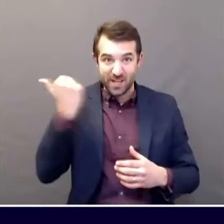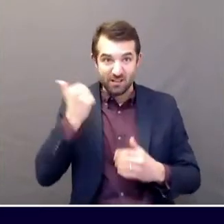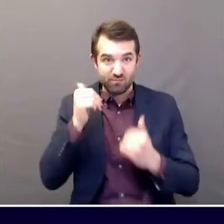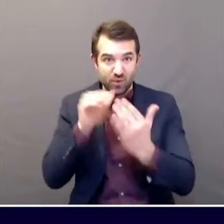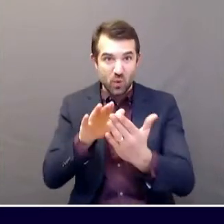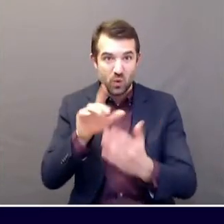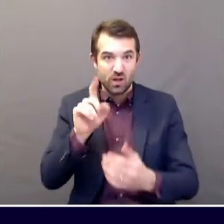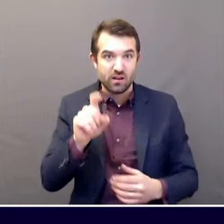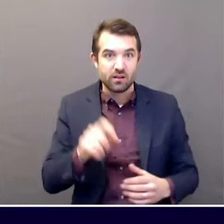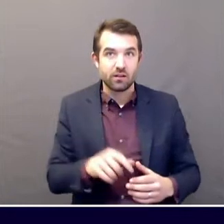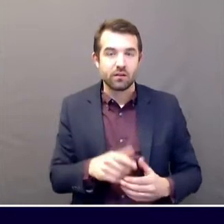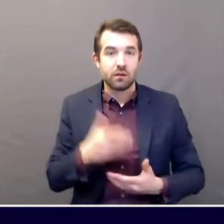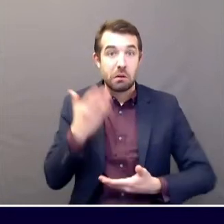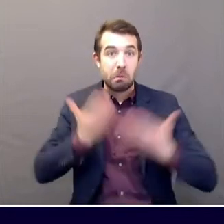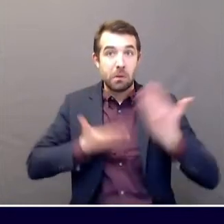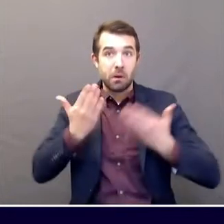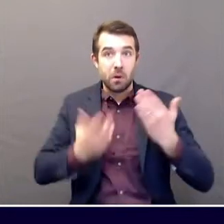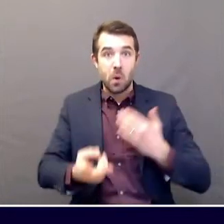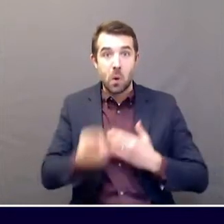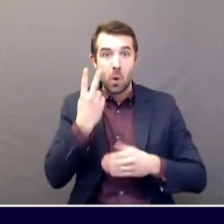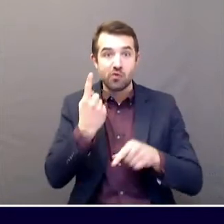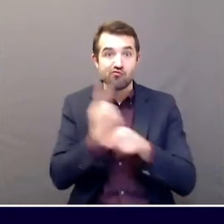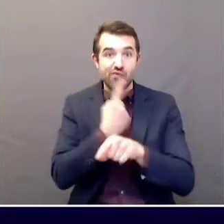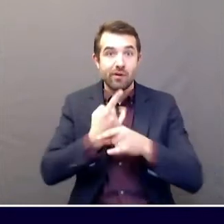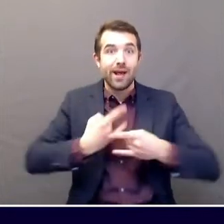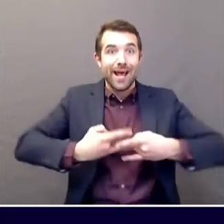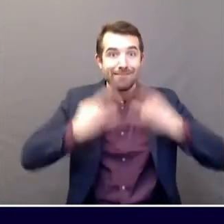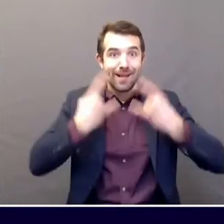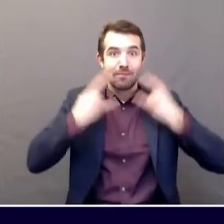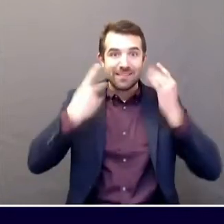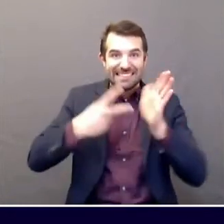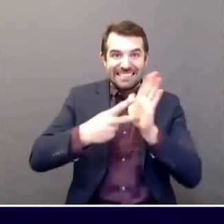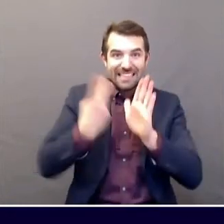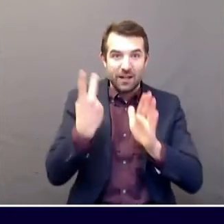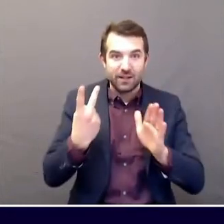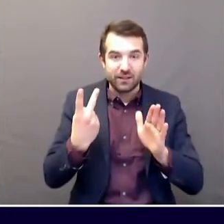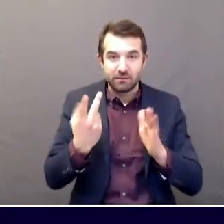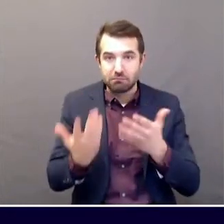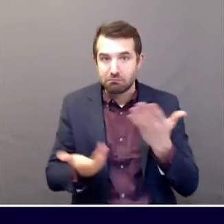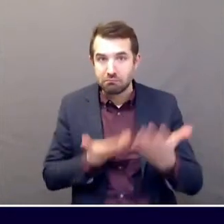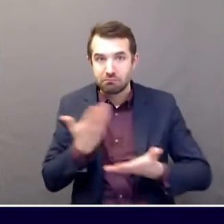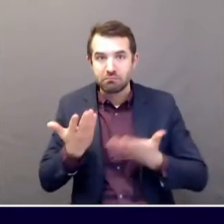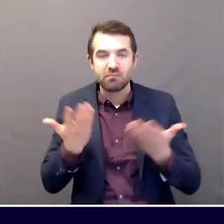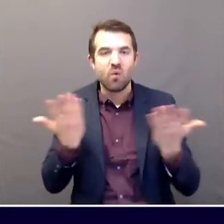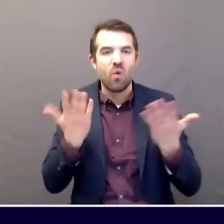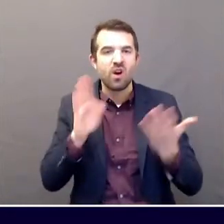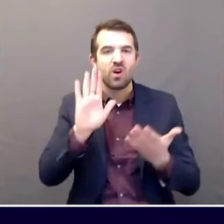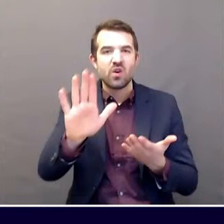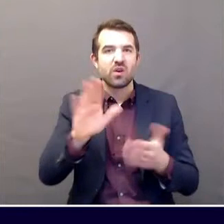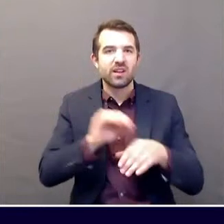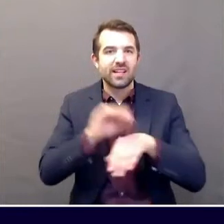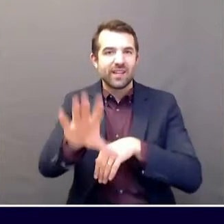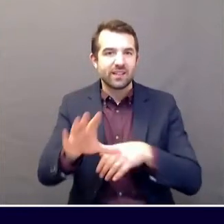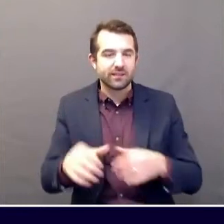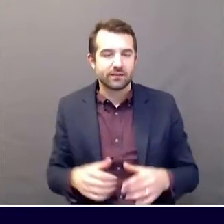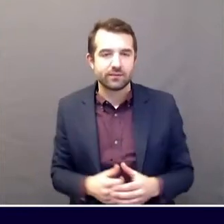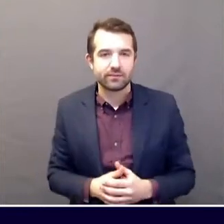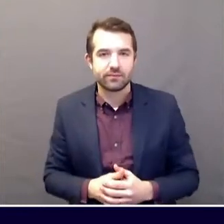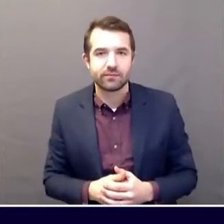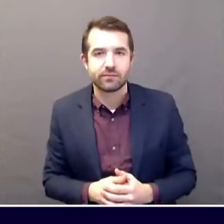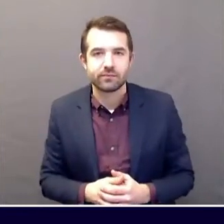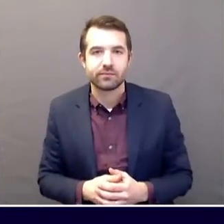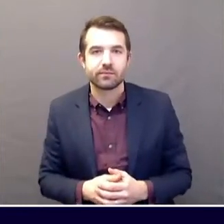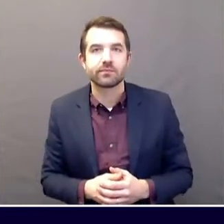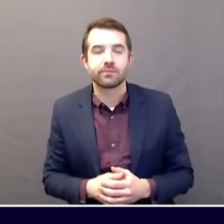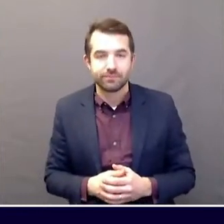on the best practices with that? Sure. Let me start, Morgan, on the N95 piece.